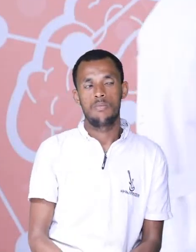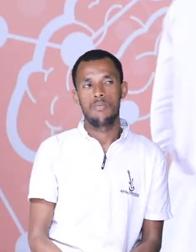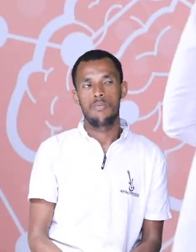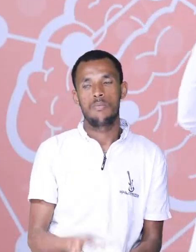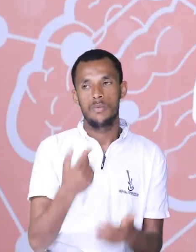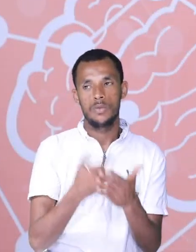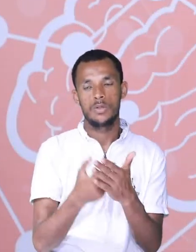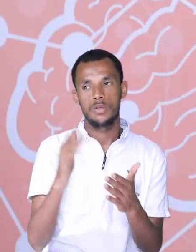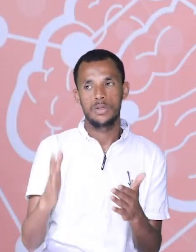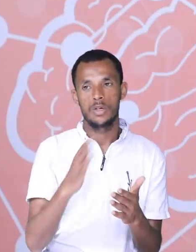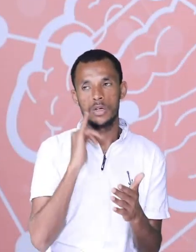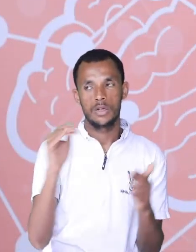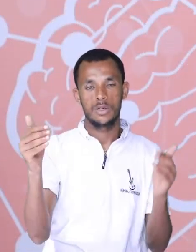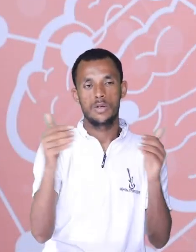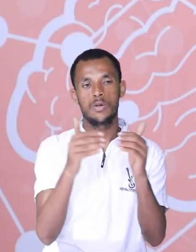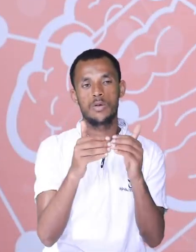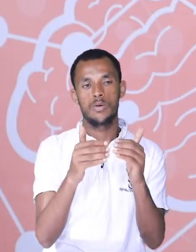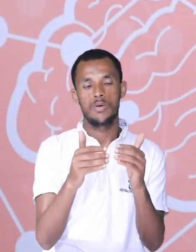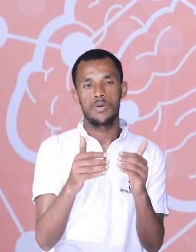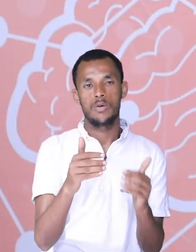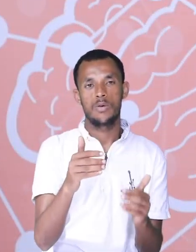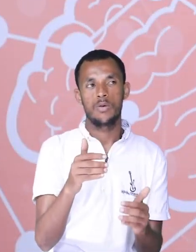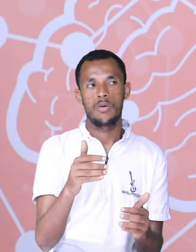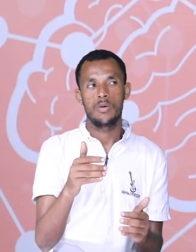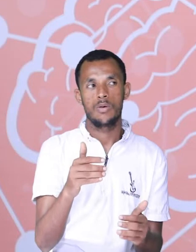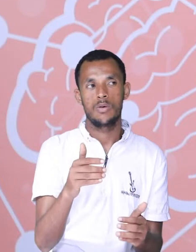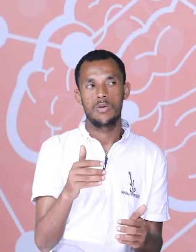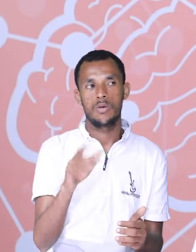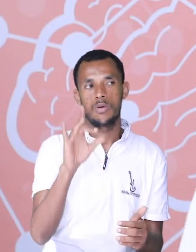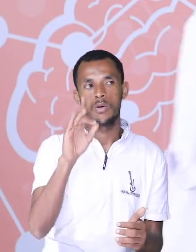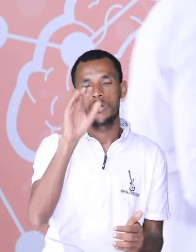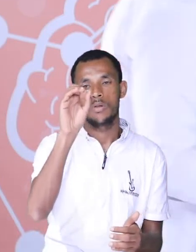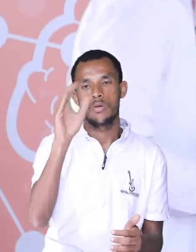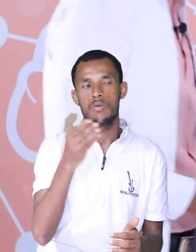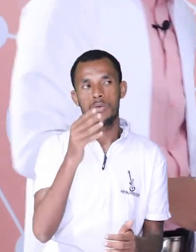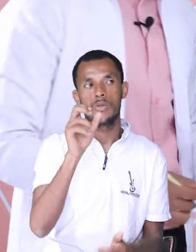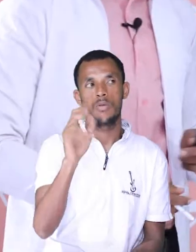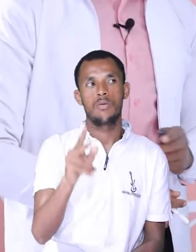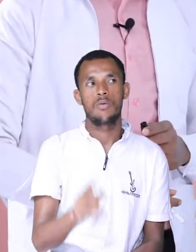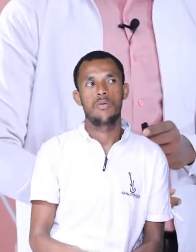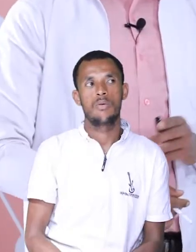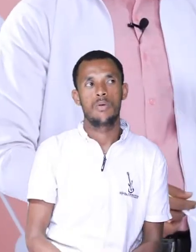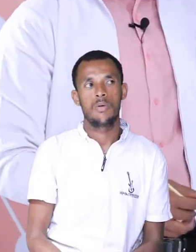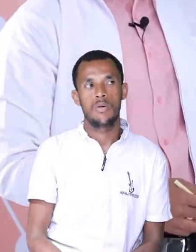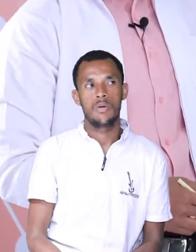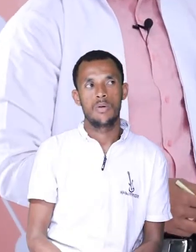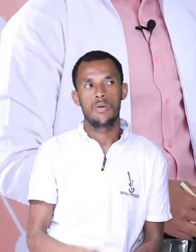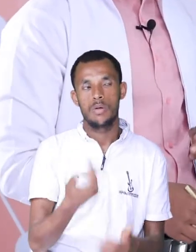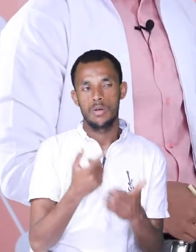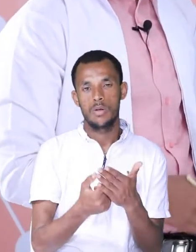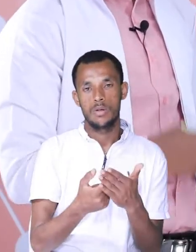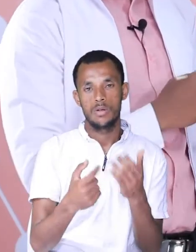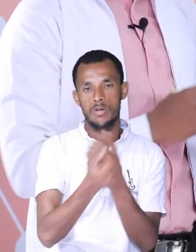Therefore, this side is equal to 80 over 12. Okay, this is